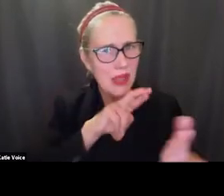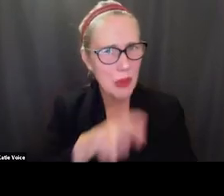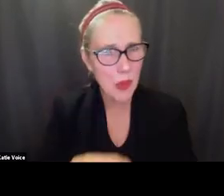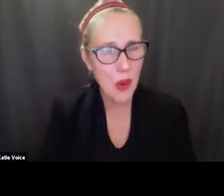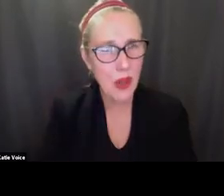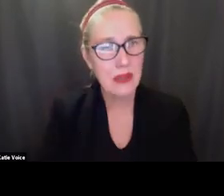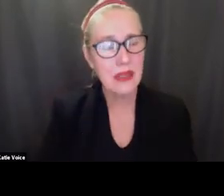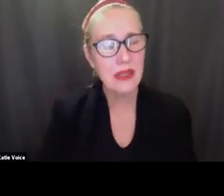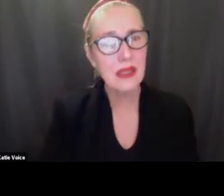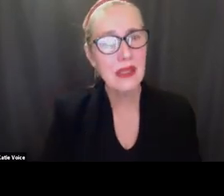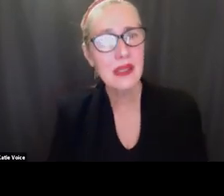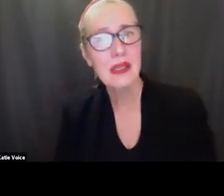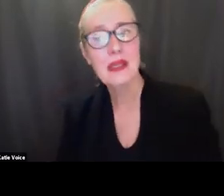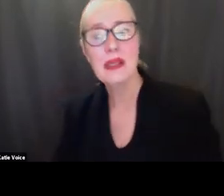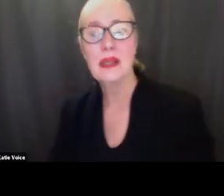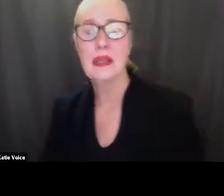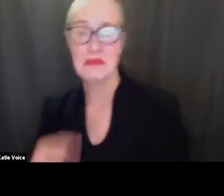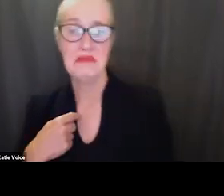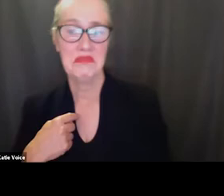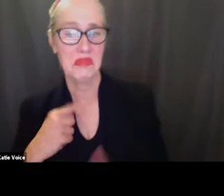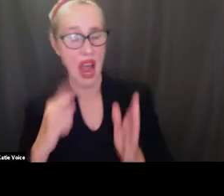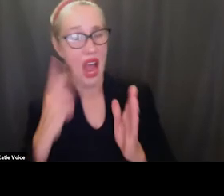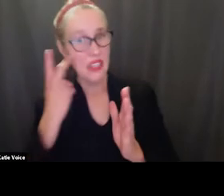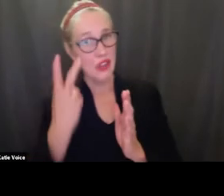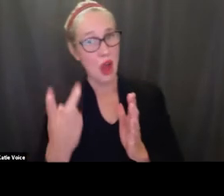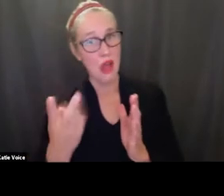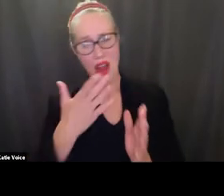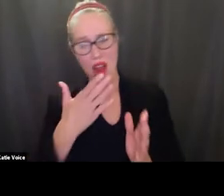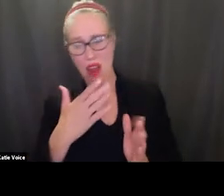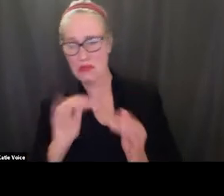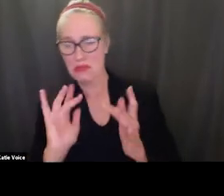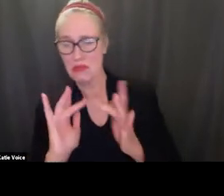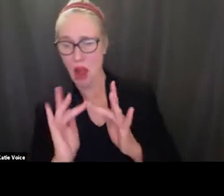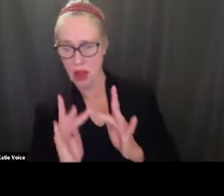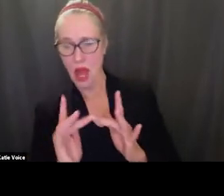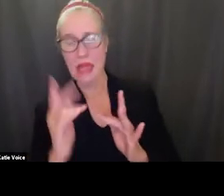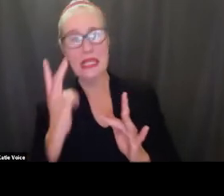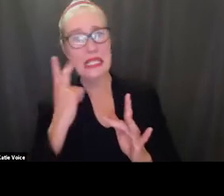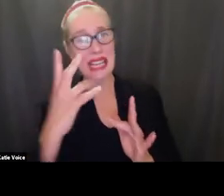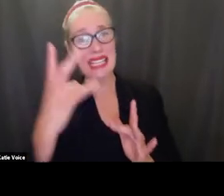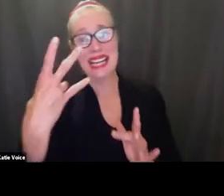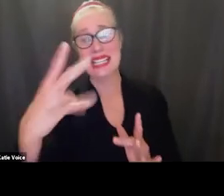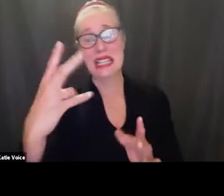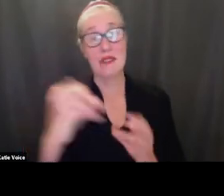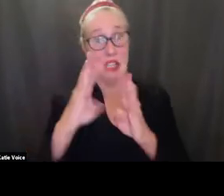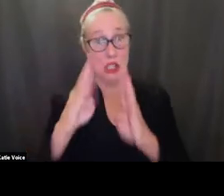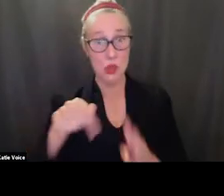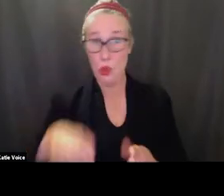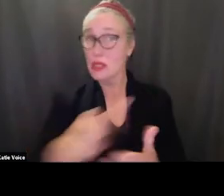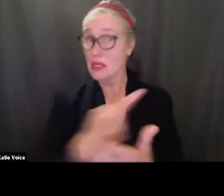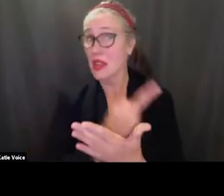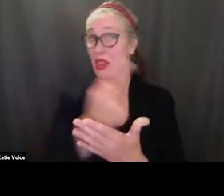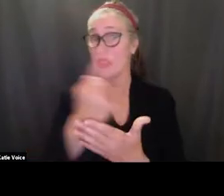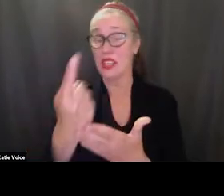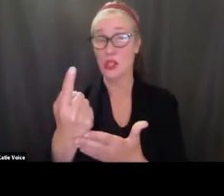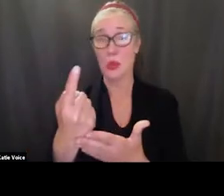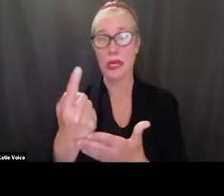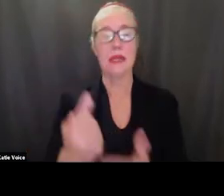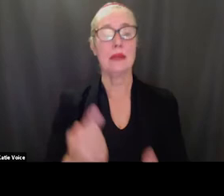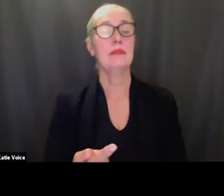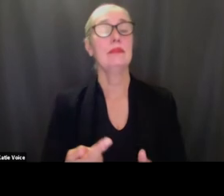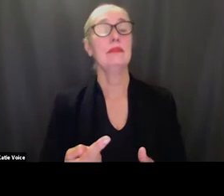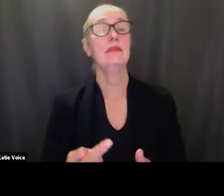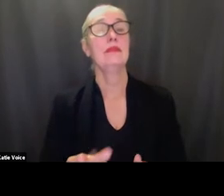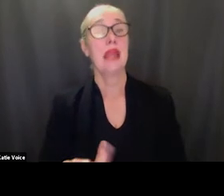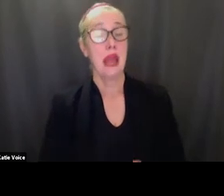this board report i did look at it online which showed that there were 17 students this week and two staff that